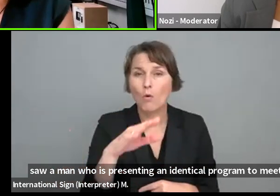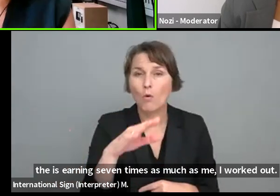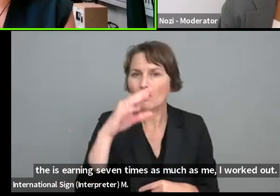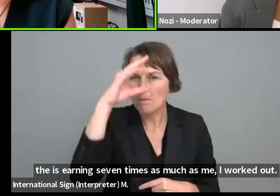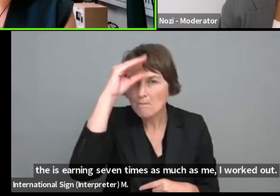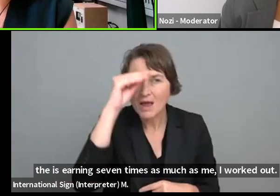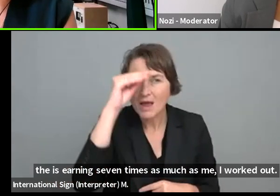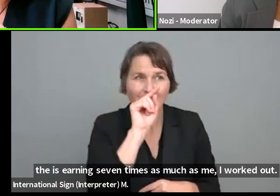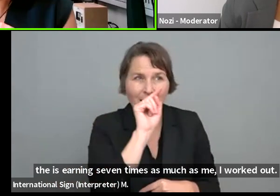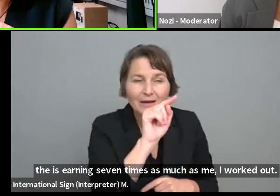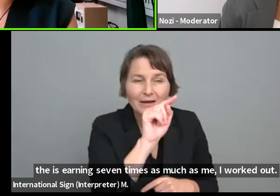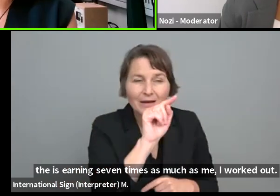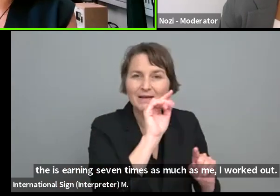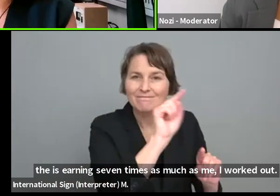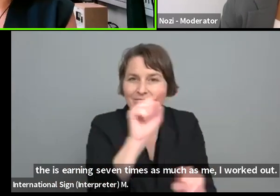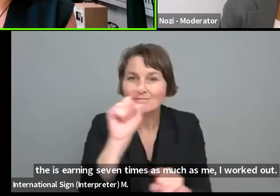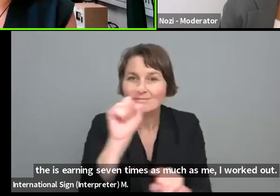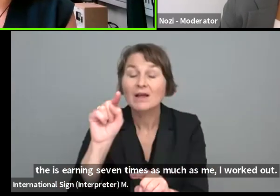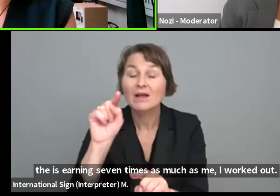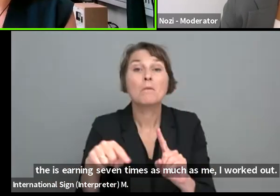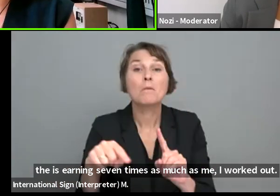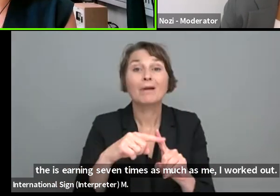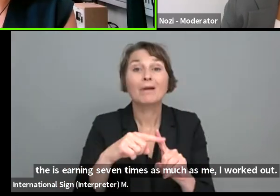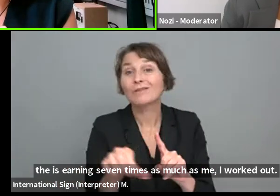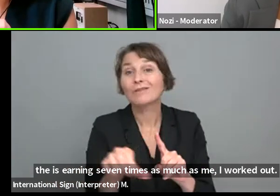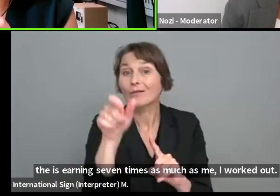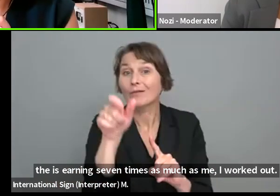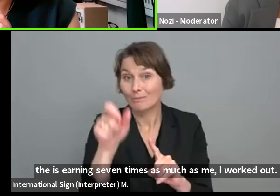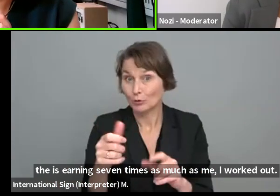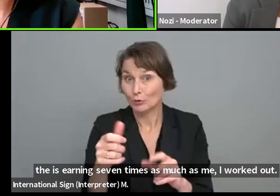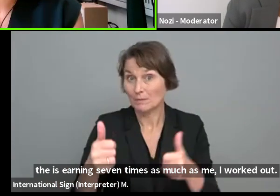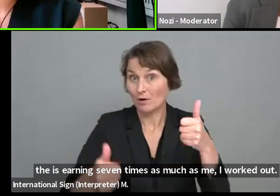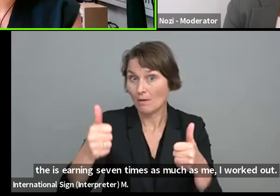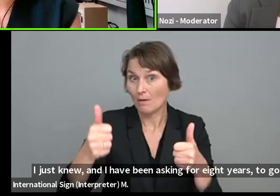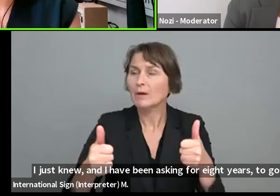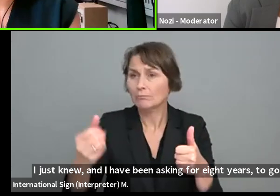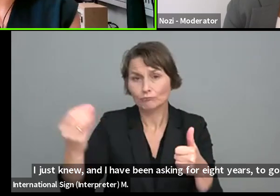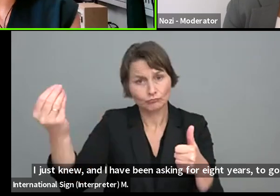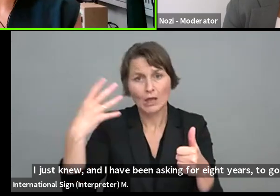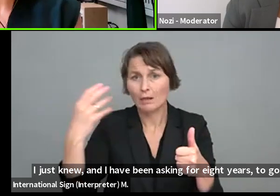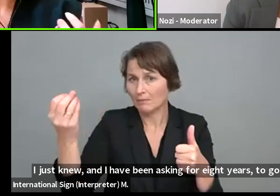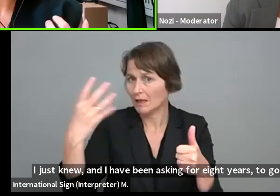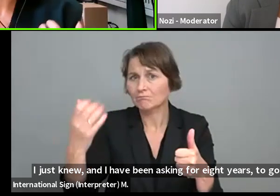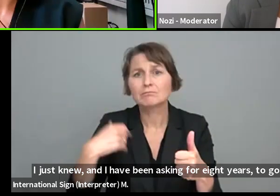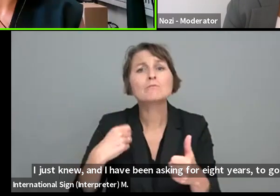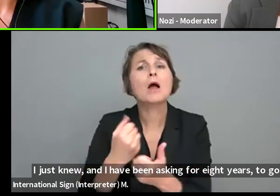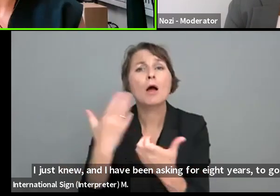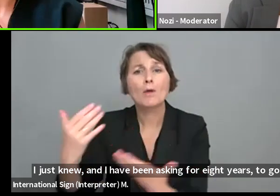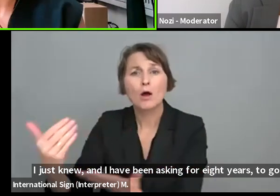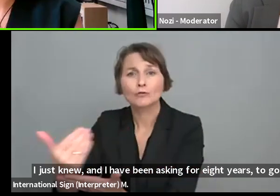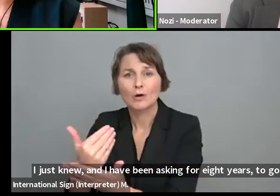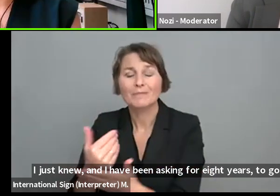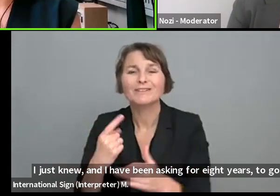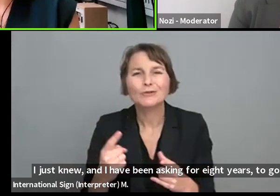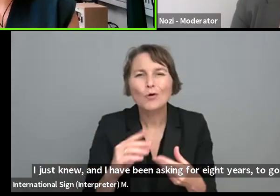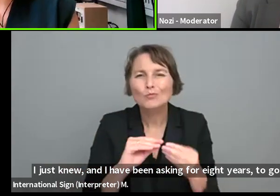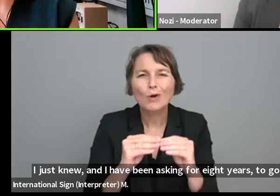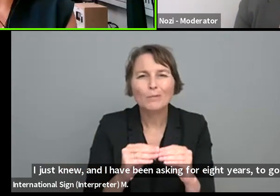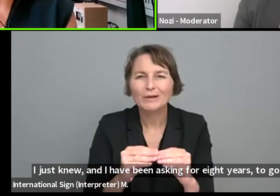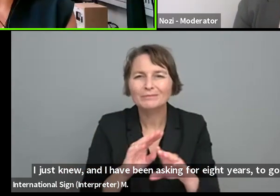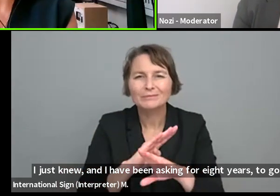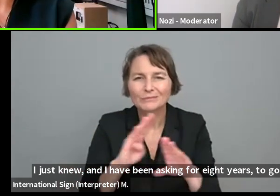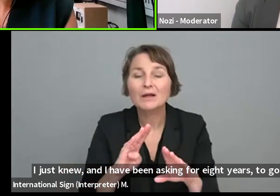my comparator, told me what they were earning. So my biggest thing was my male as well as my female